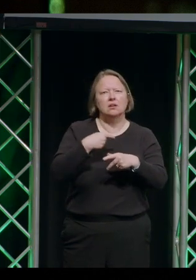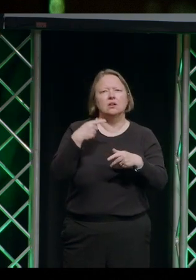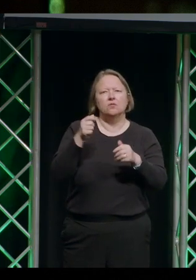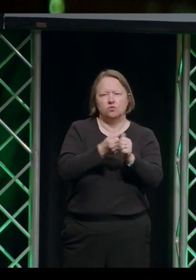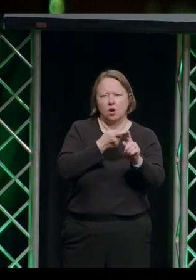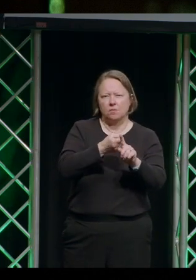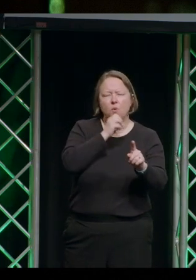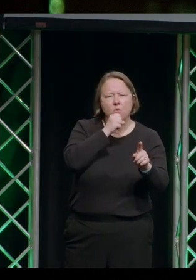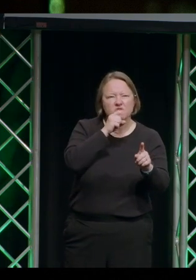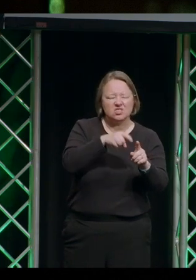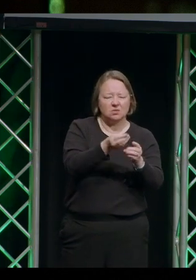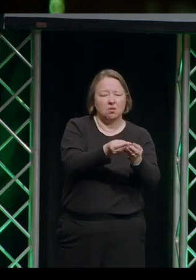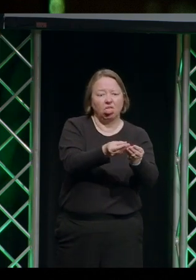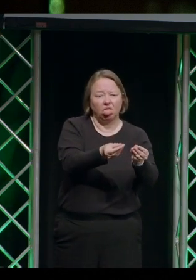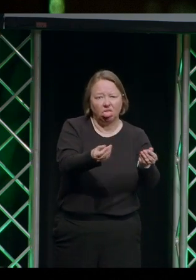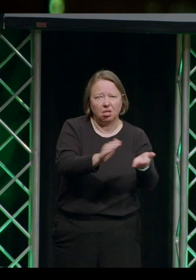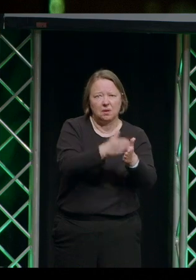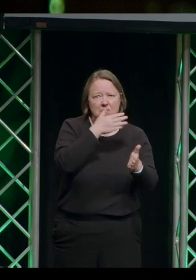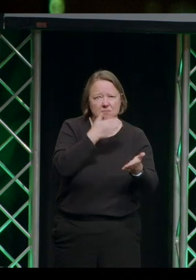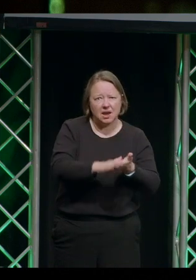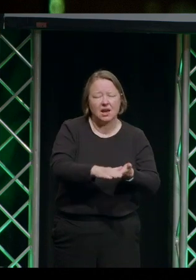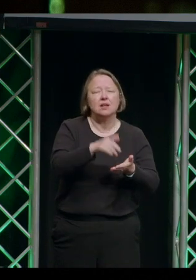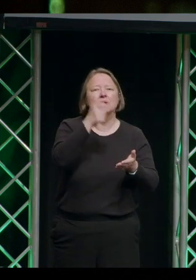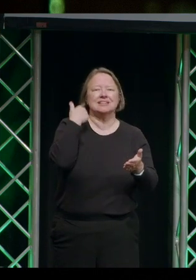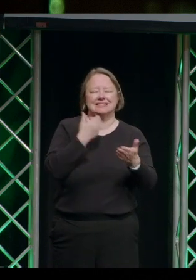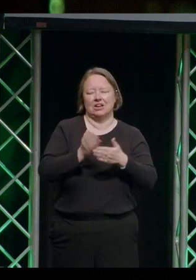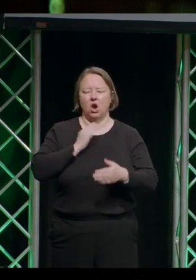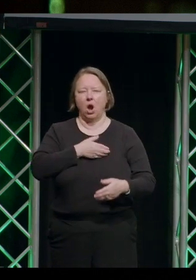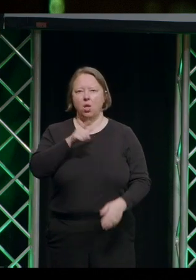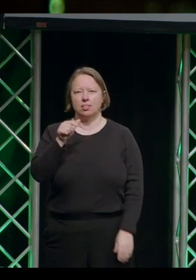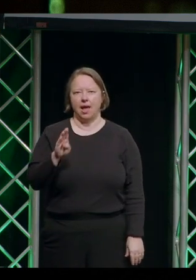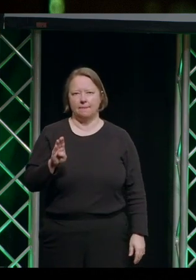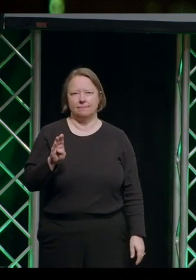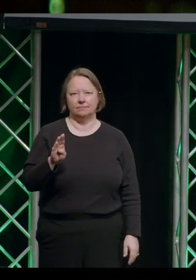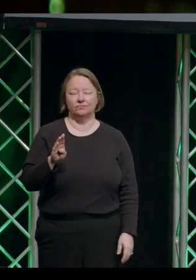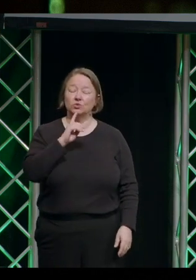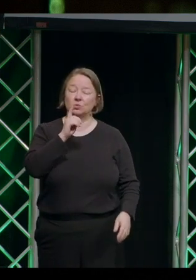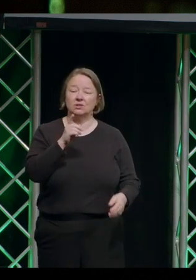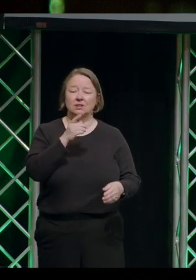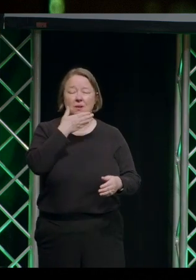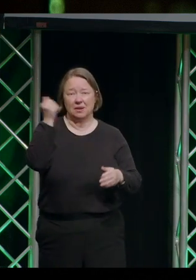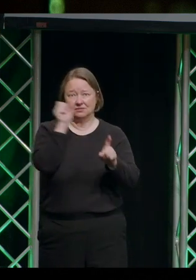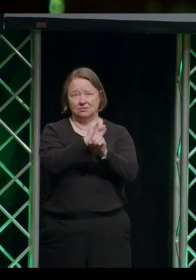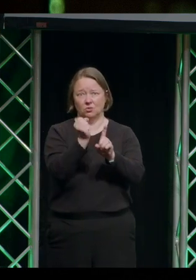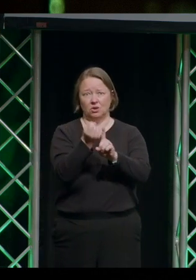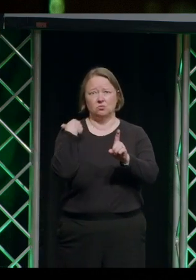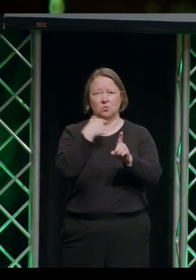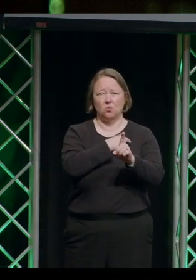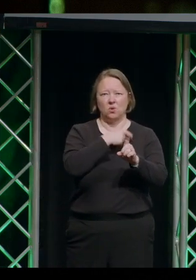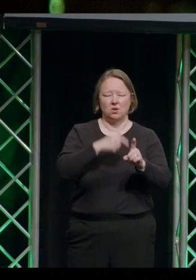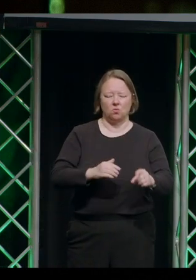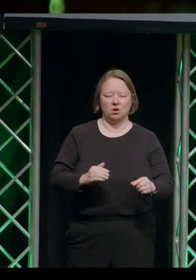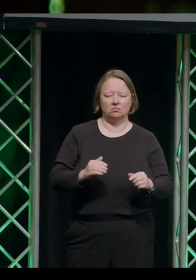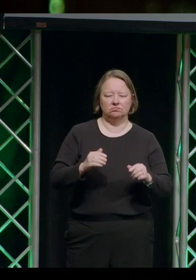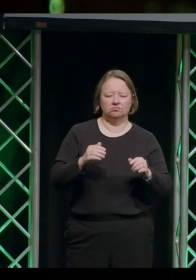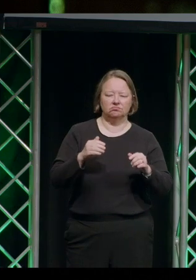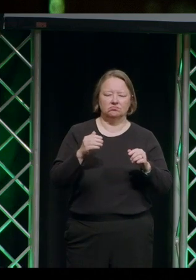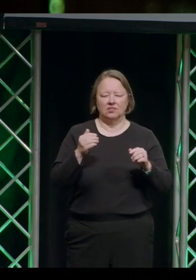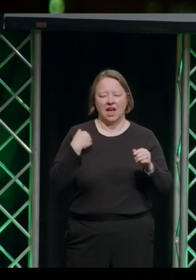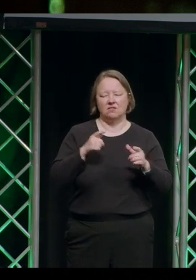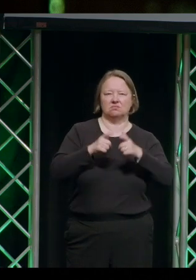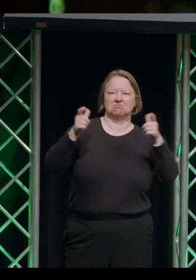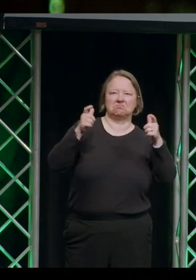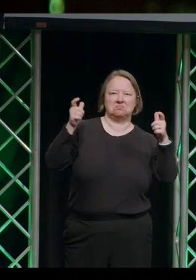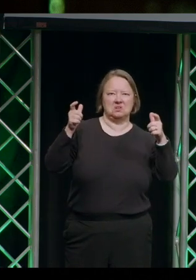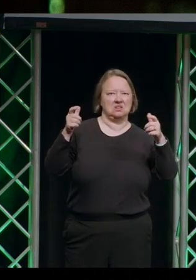were going bad at the supermarket was just because it was nearby our lab. Ideally, when we are scaling this up to a